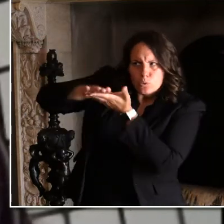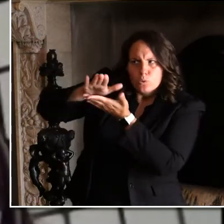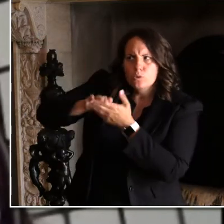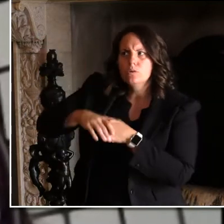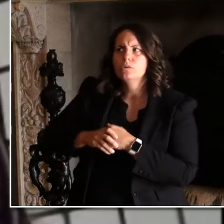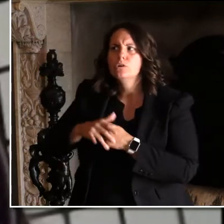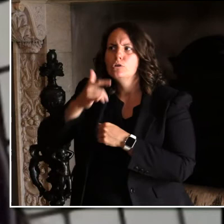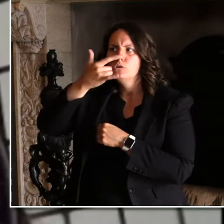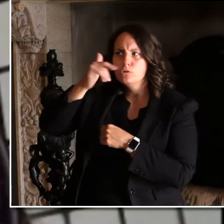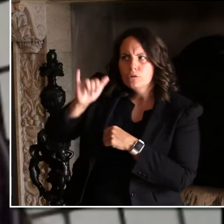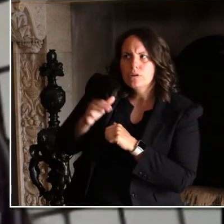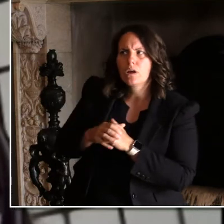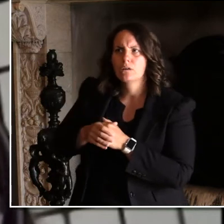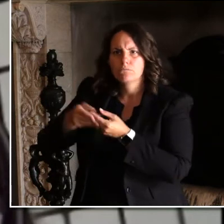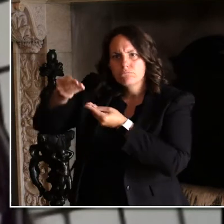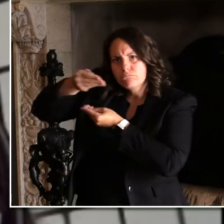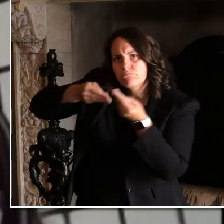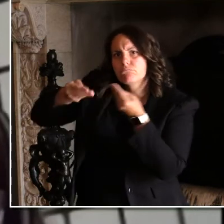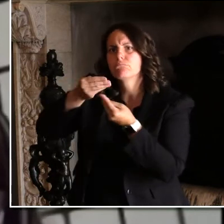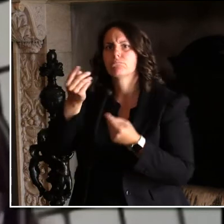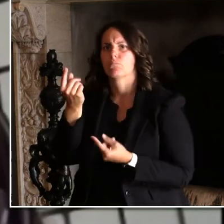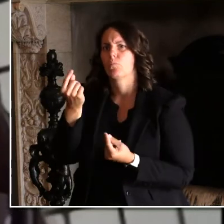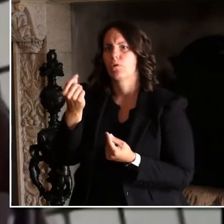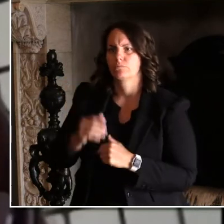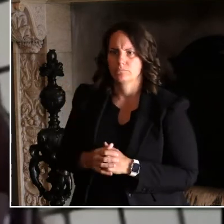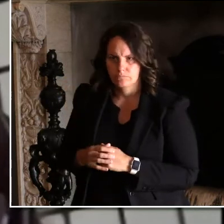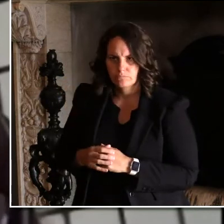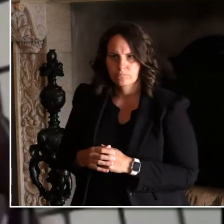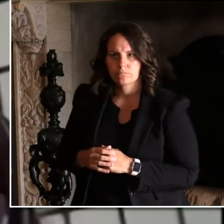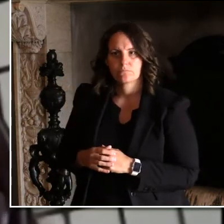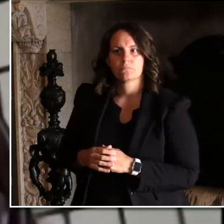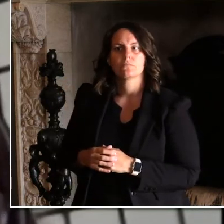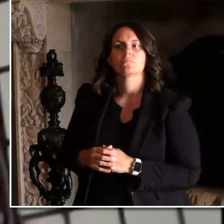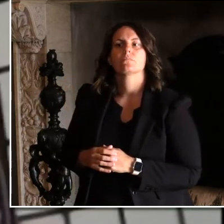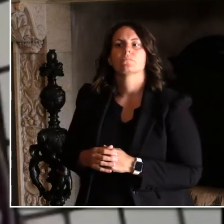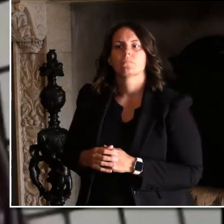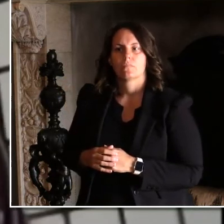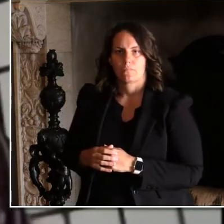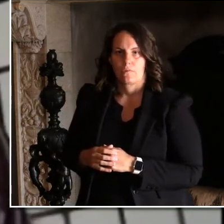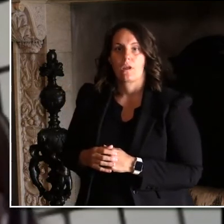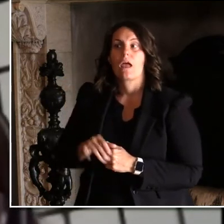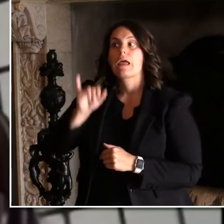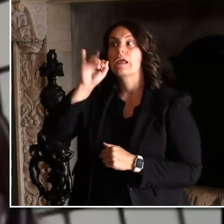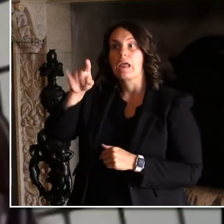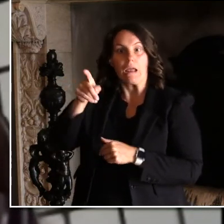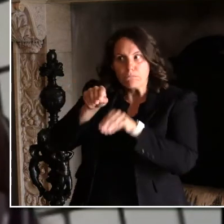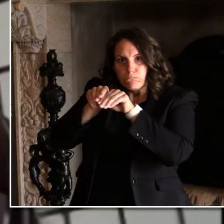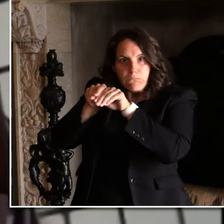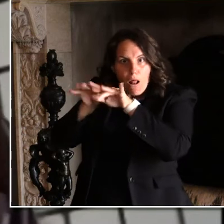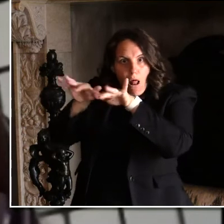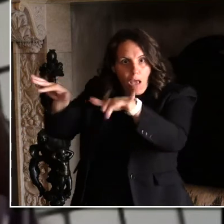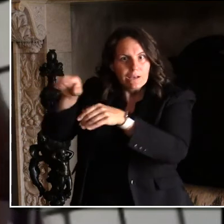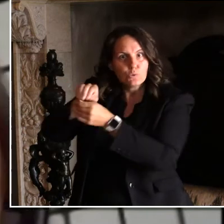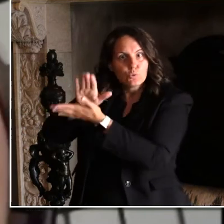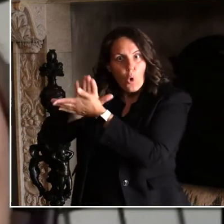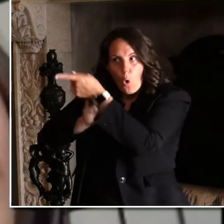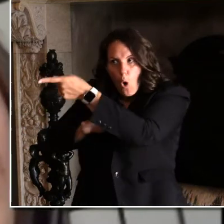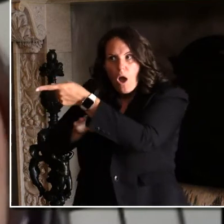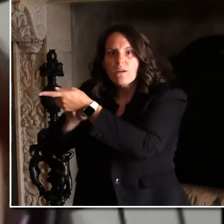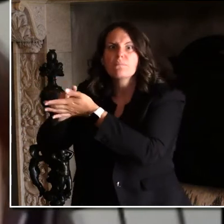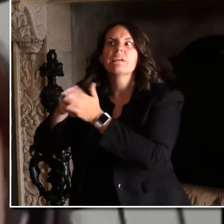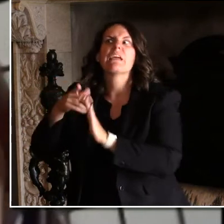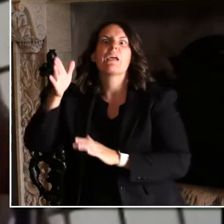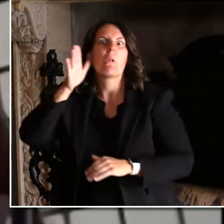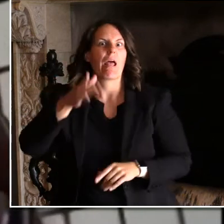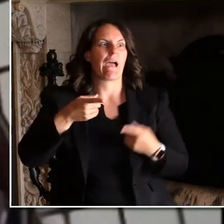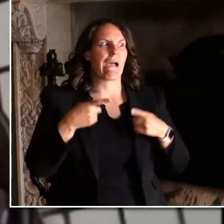may help us as a proxy, but we're not going to necessarily have the most information that we